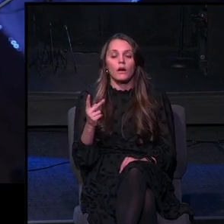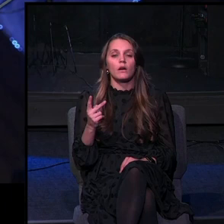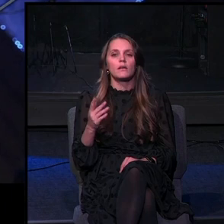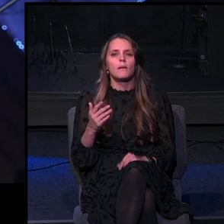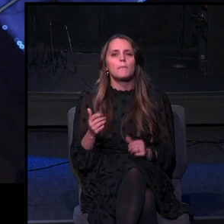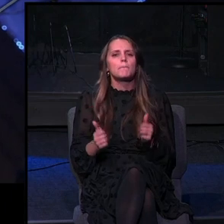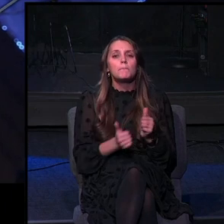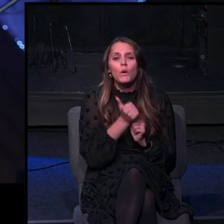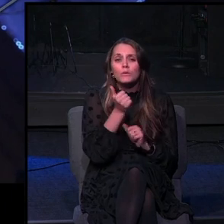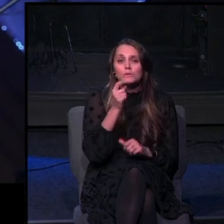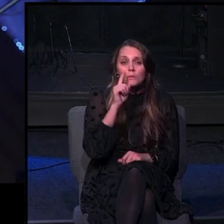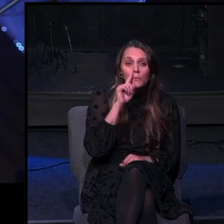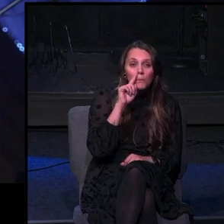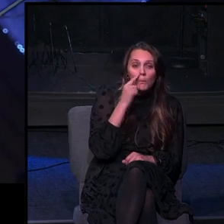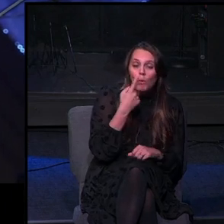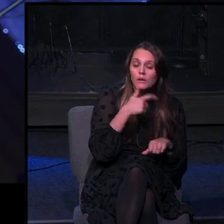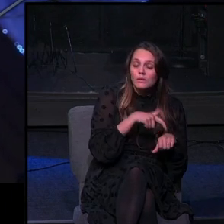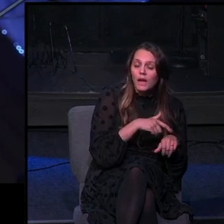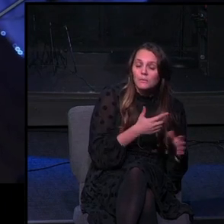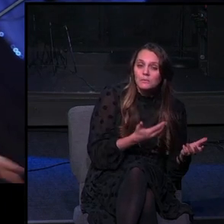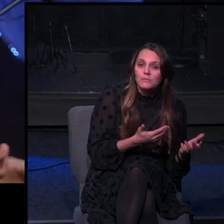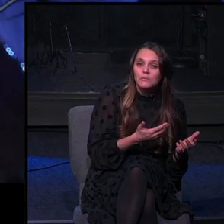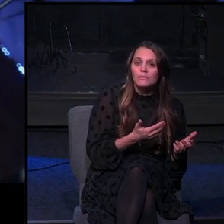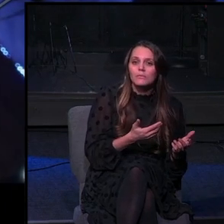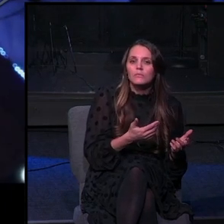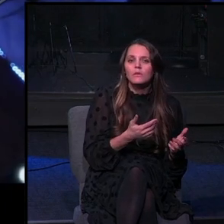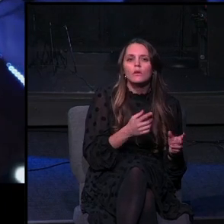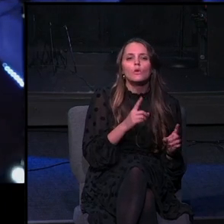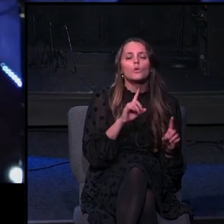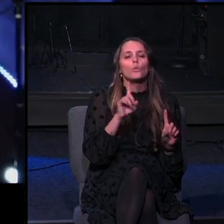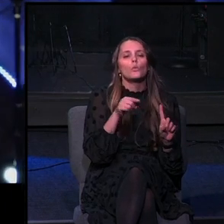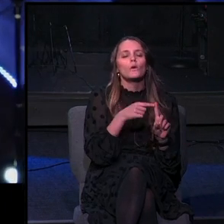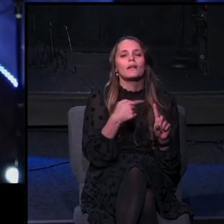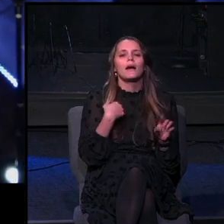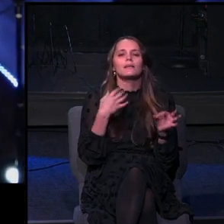boring moments were the places that I simply attended.